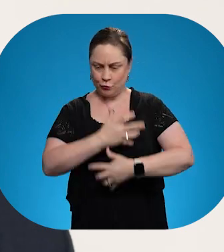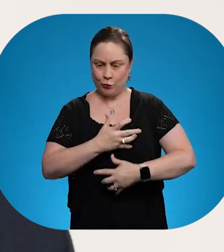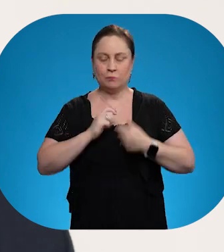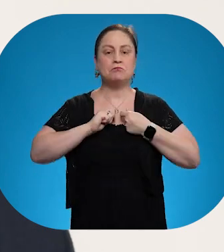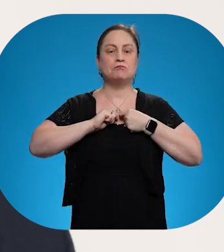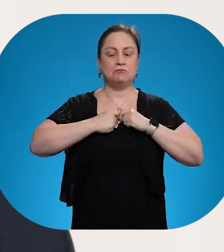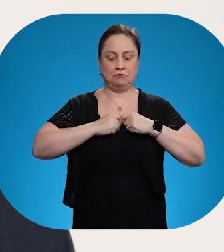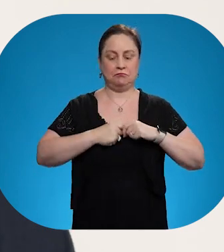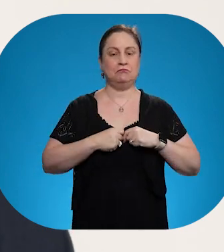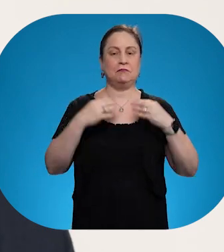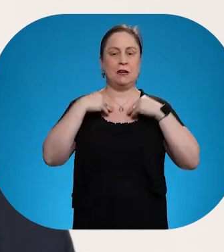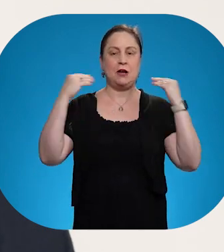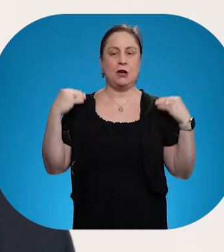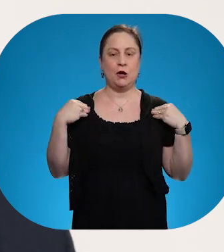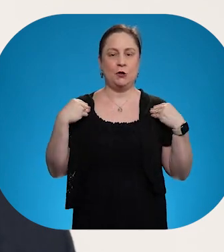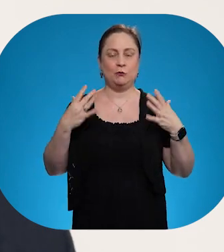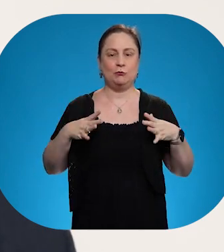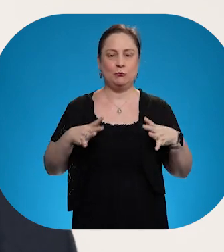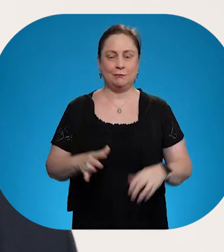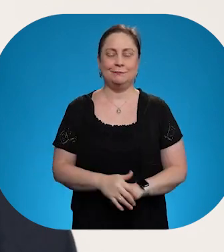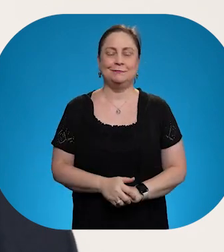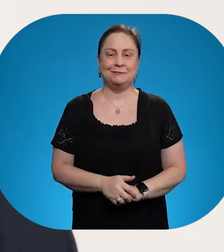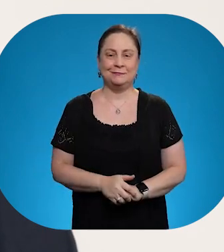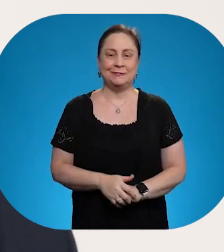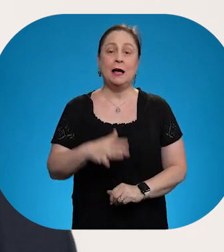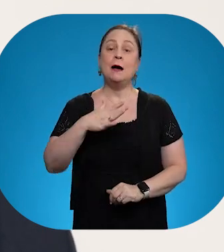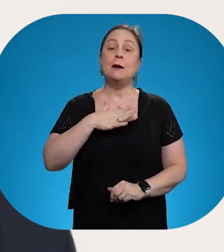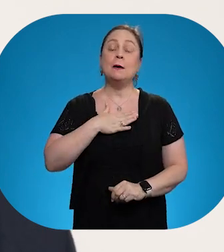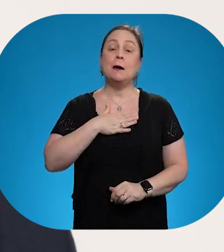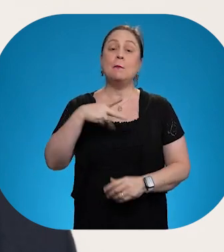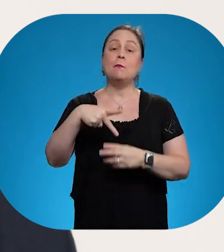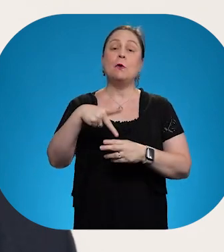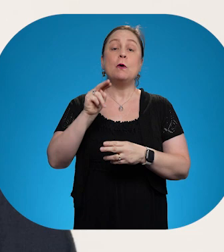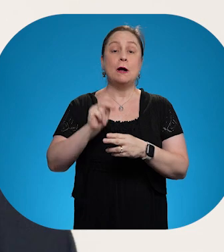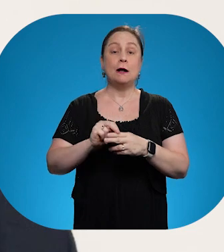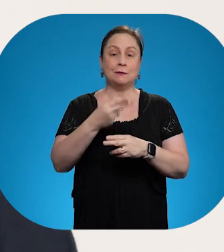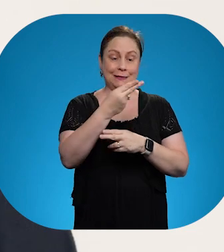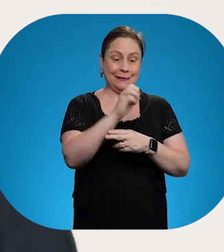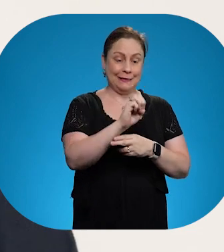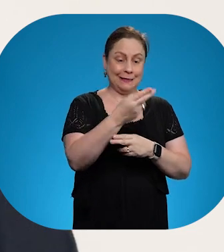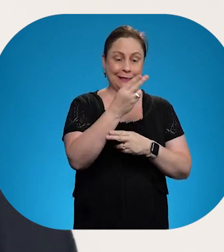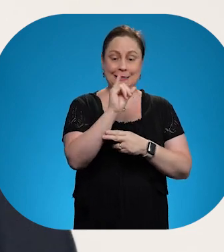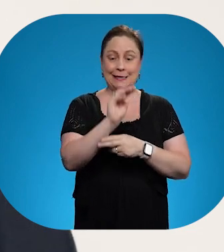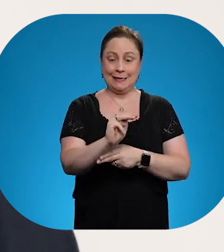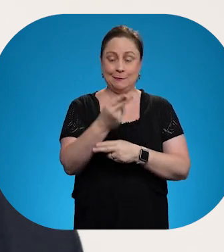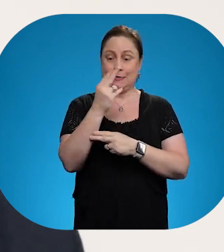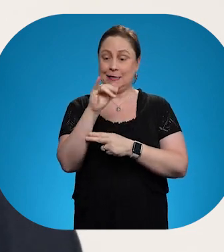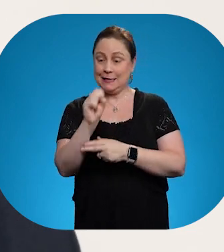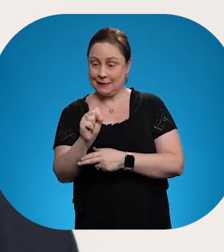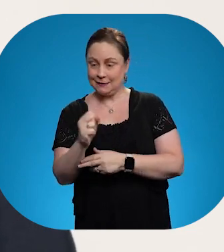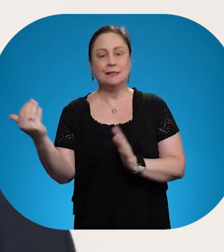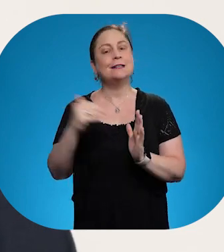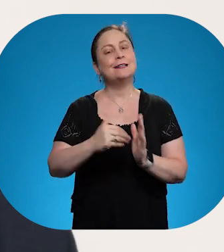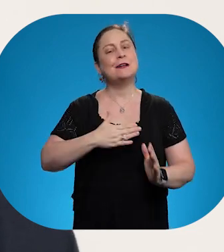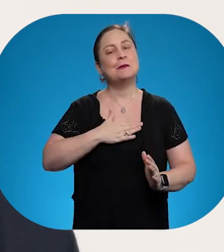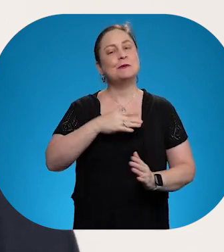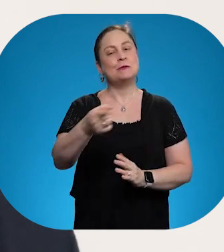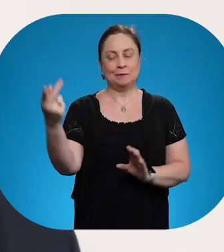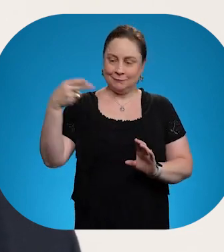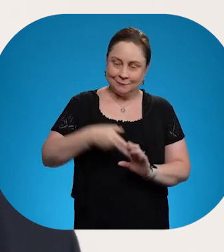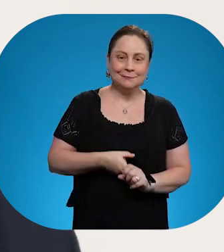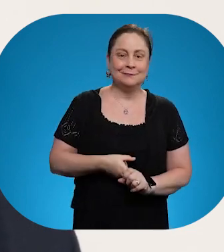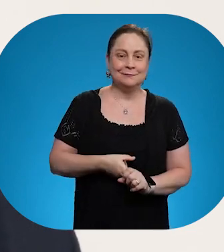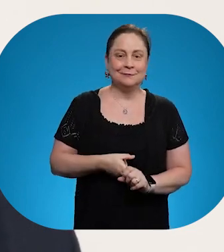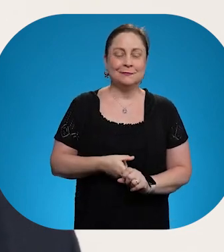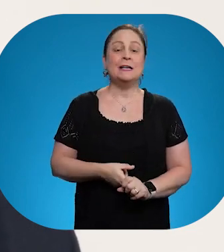button-up collared shirt. My pronouns are he, him, his. And again, I'm glad you've been able to join us today. Much